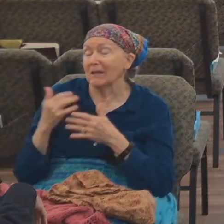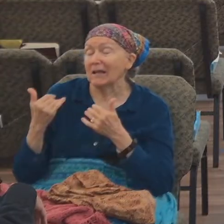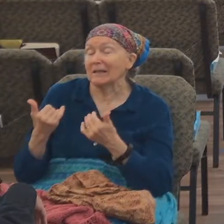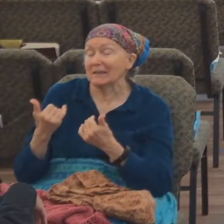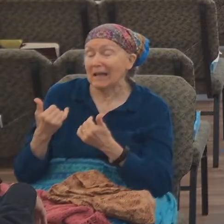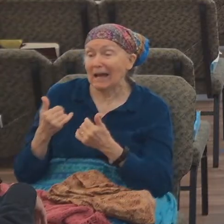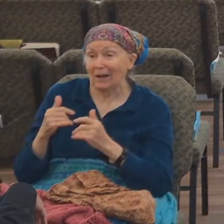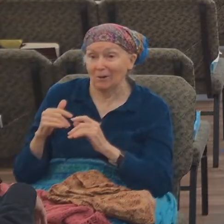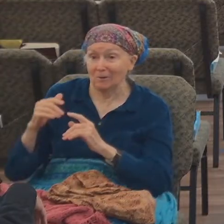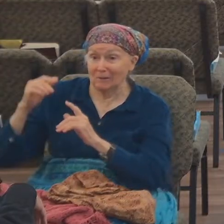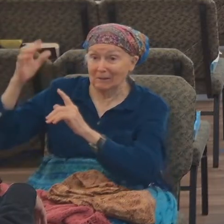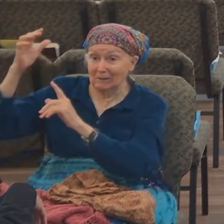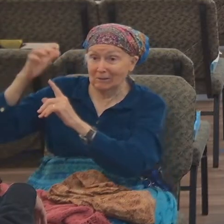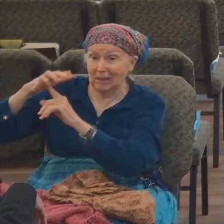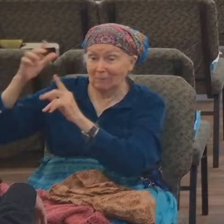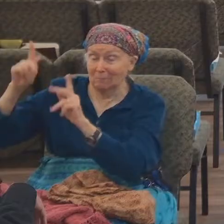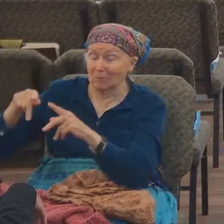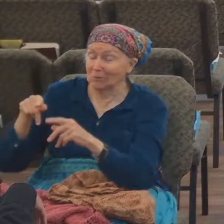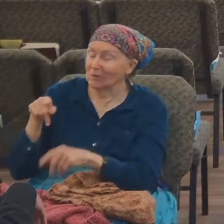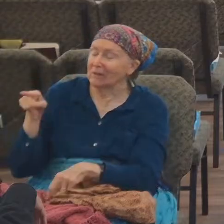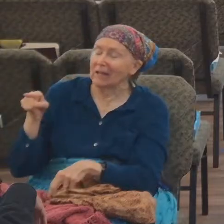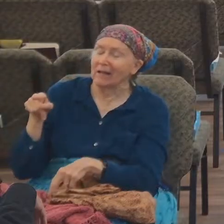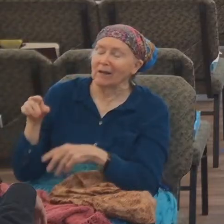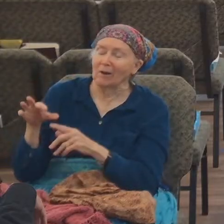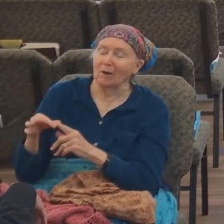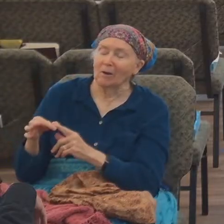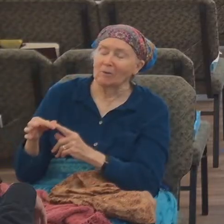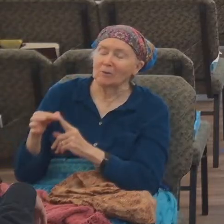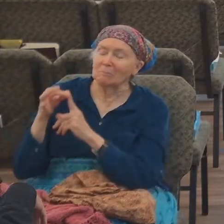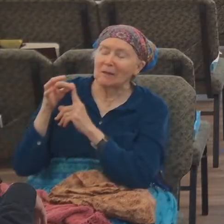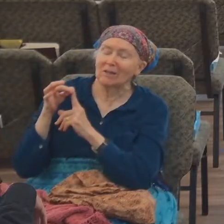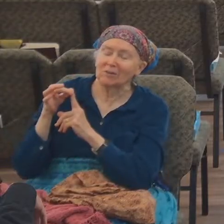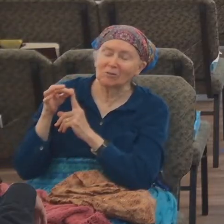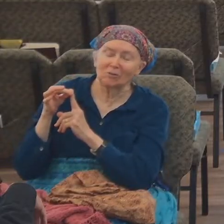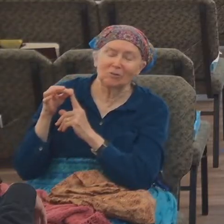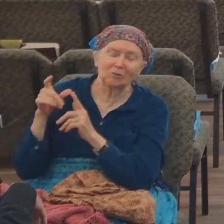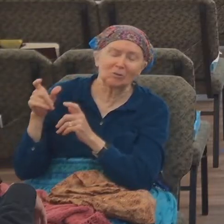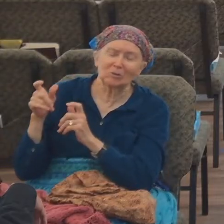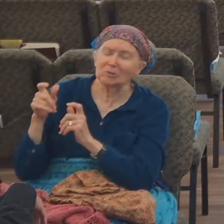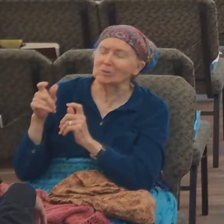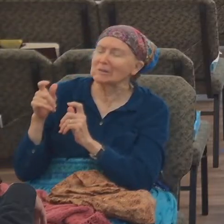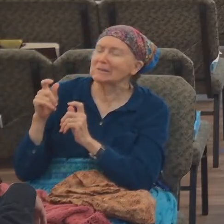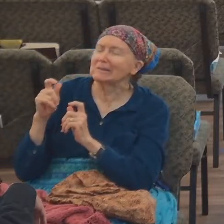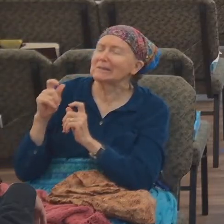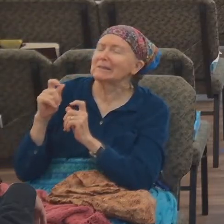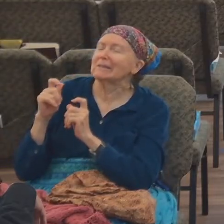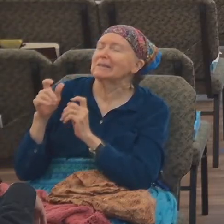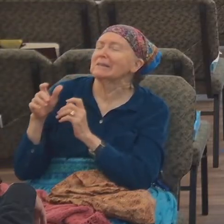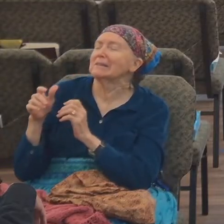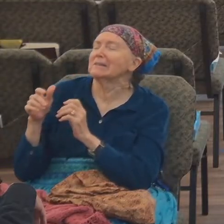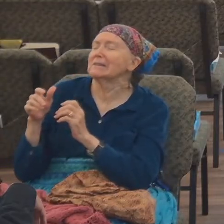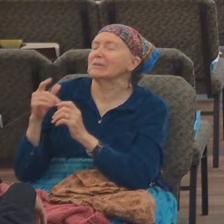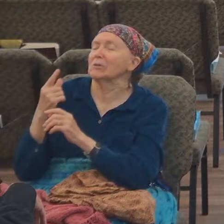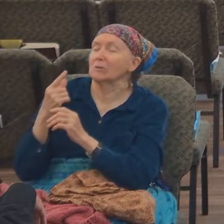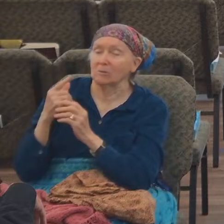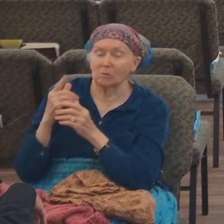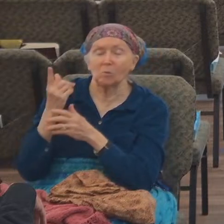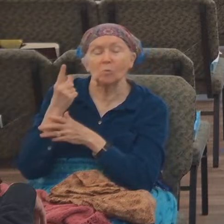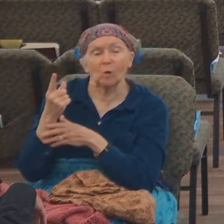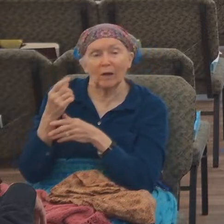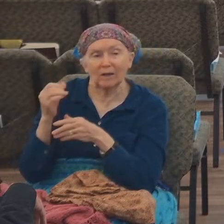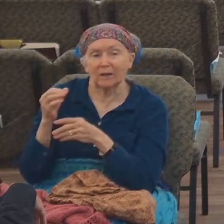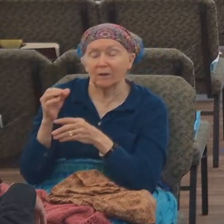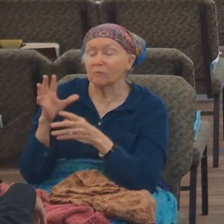now, right? They were gifted with such that has allowed them to be, okay? It's a